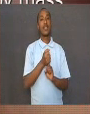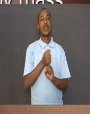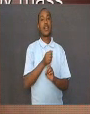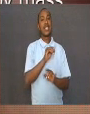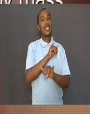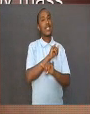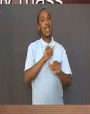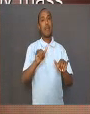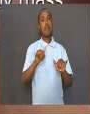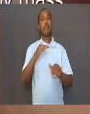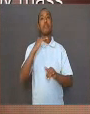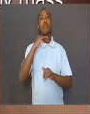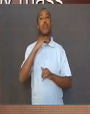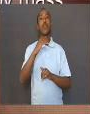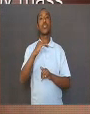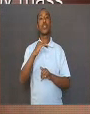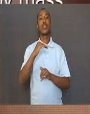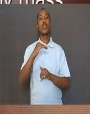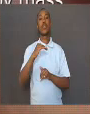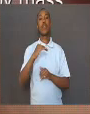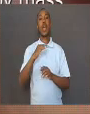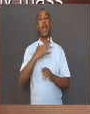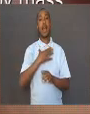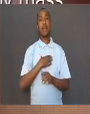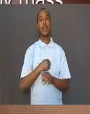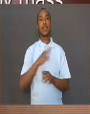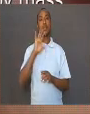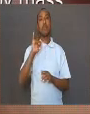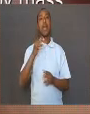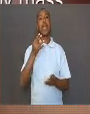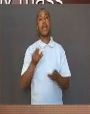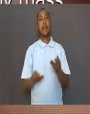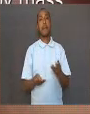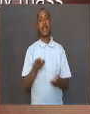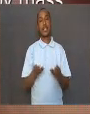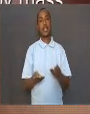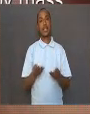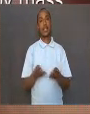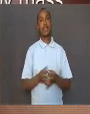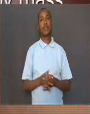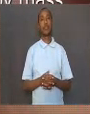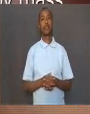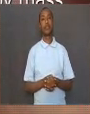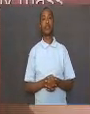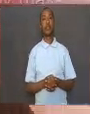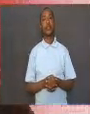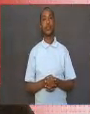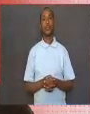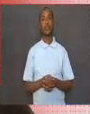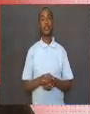always contains the same proportion of elements by